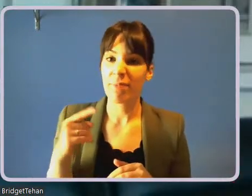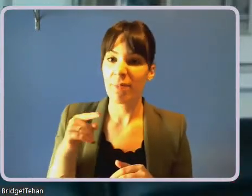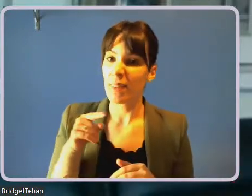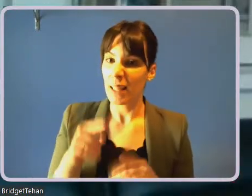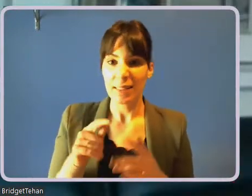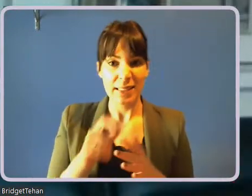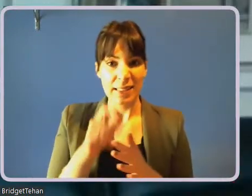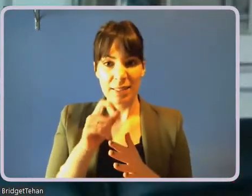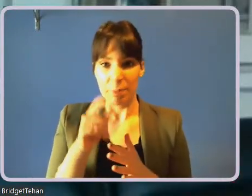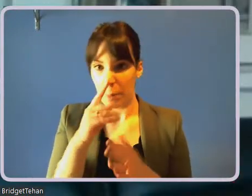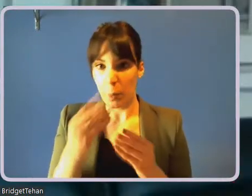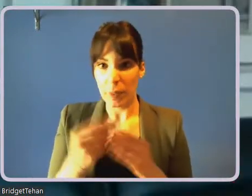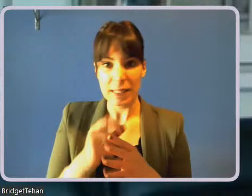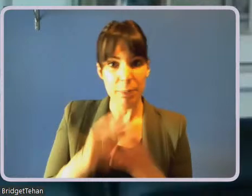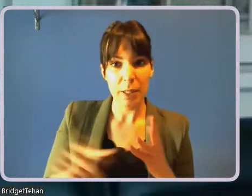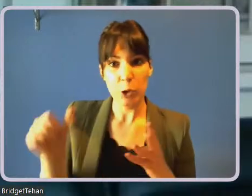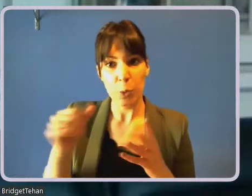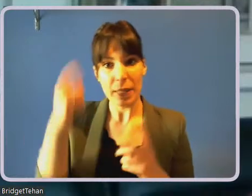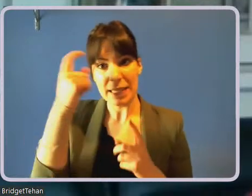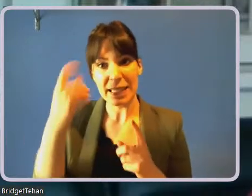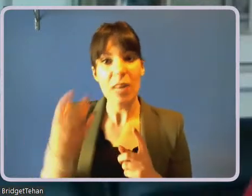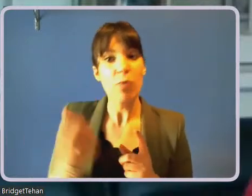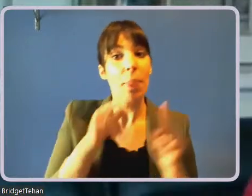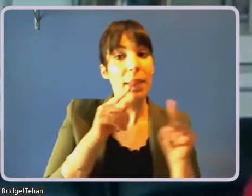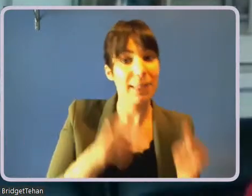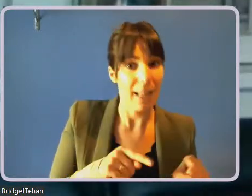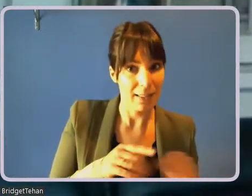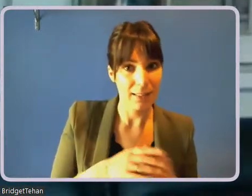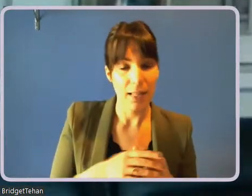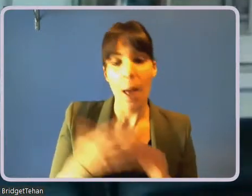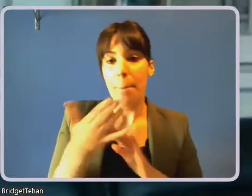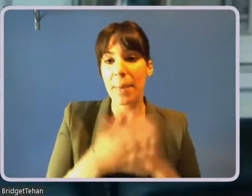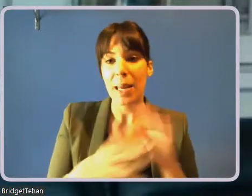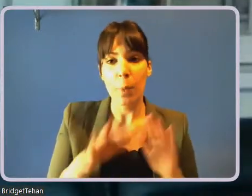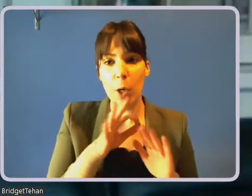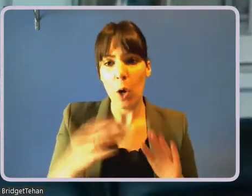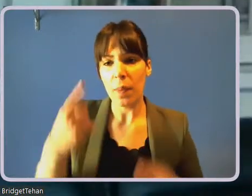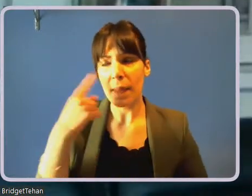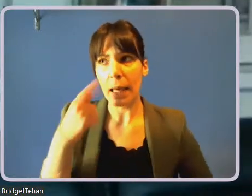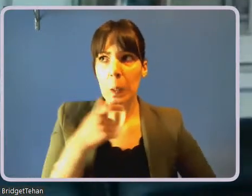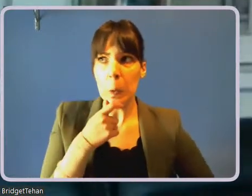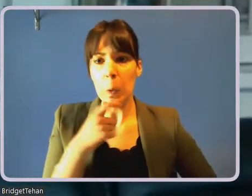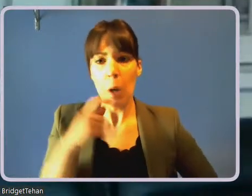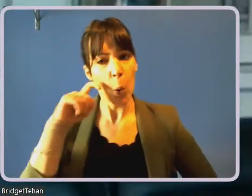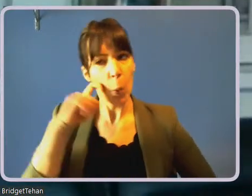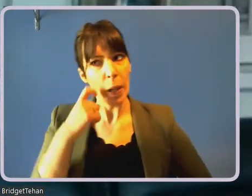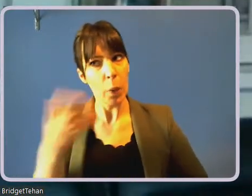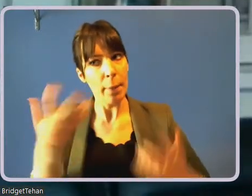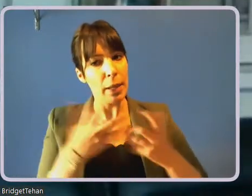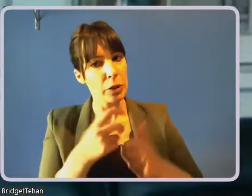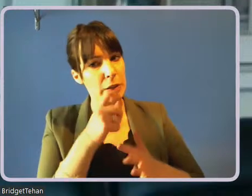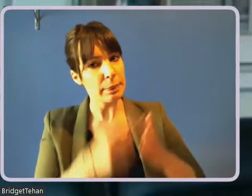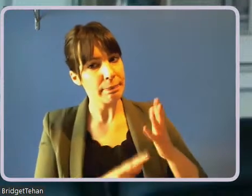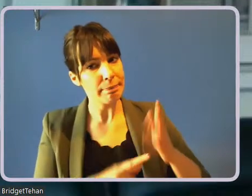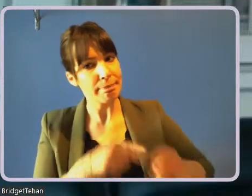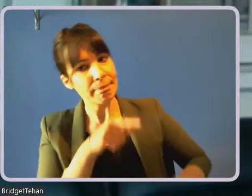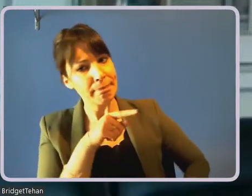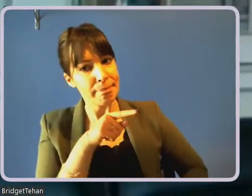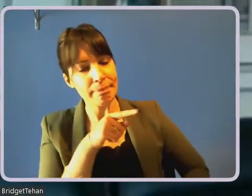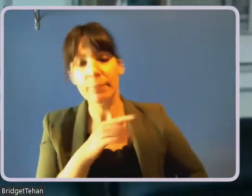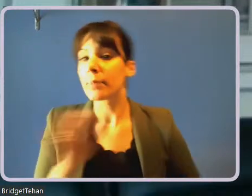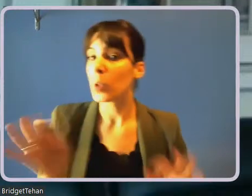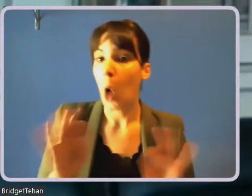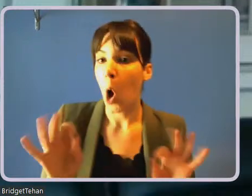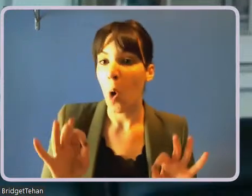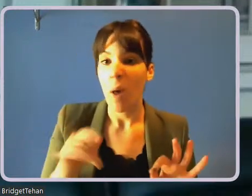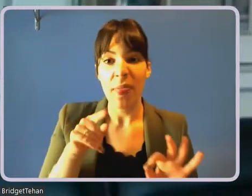question about whether their needs are going to be met. It's just part of the process from day one. And I'd also advocate that that's